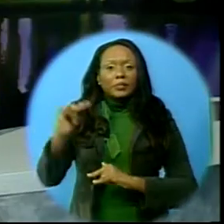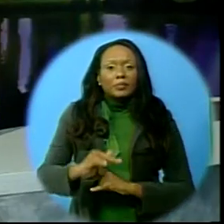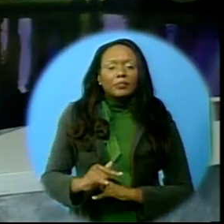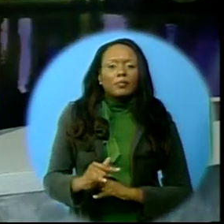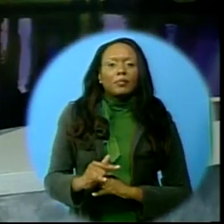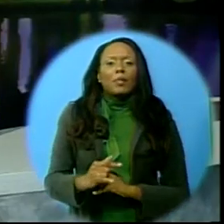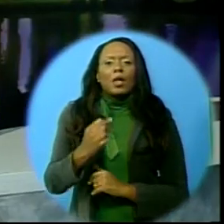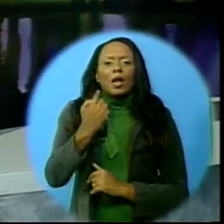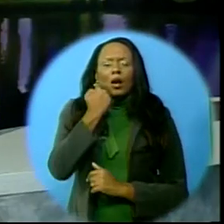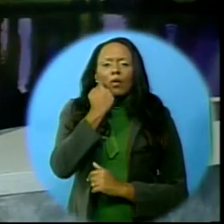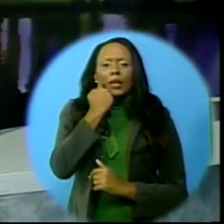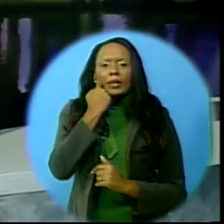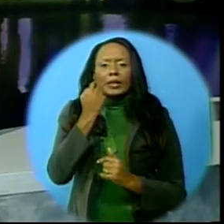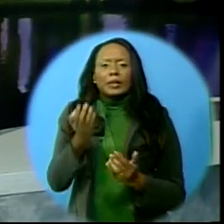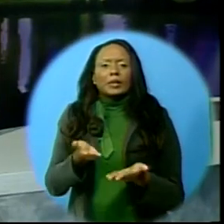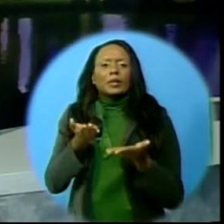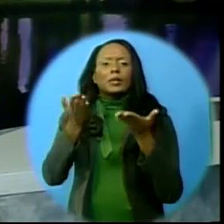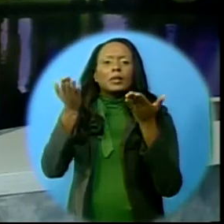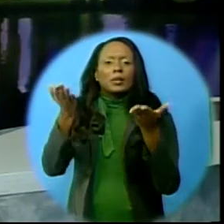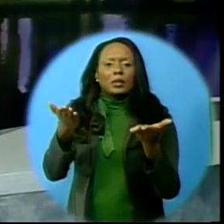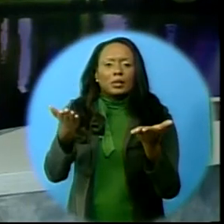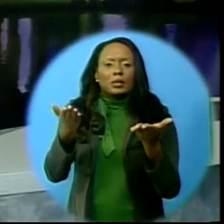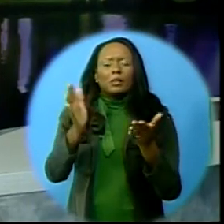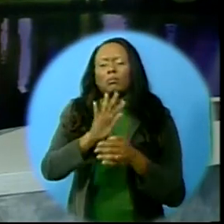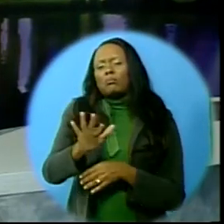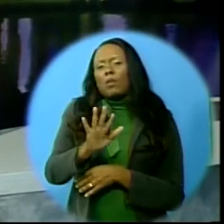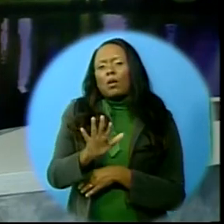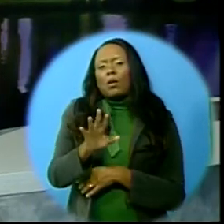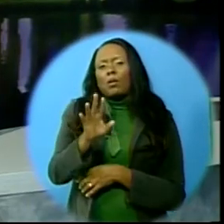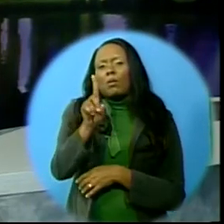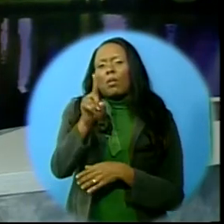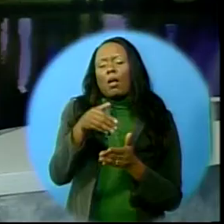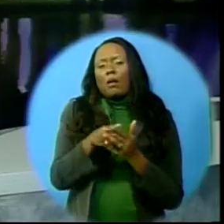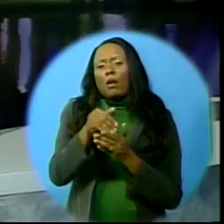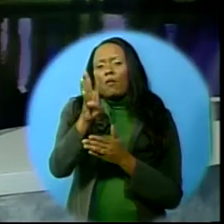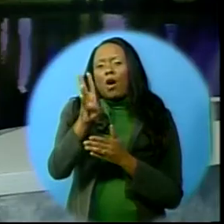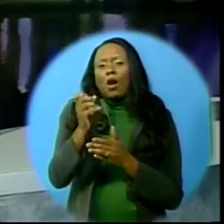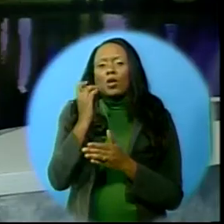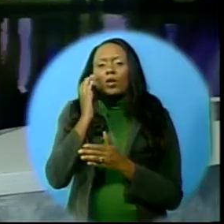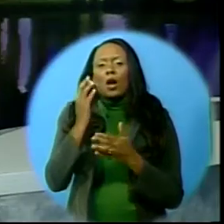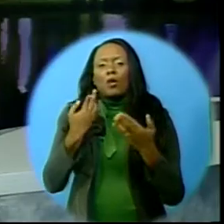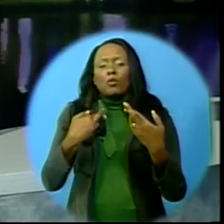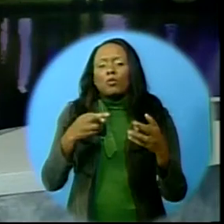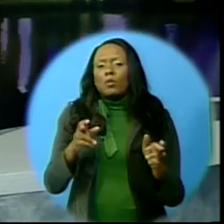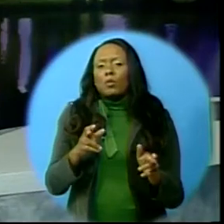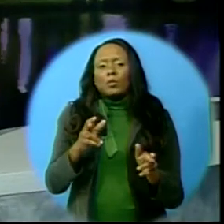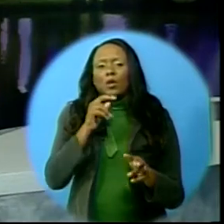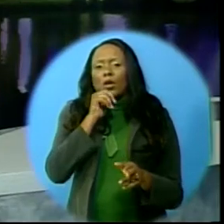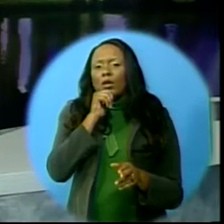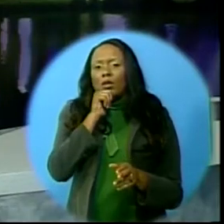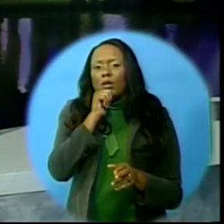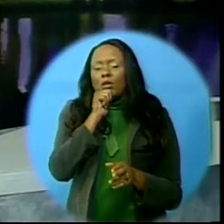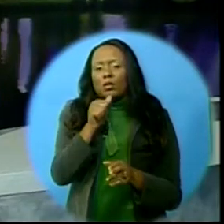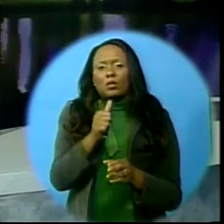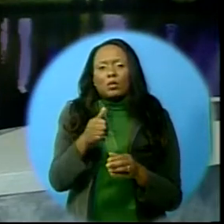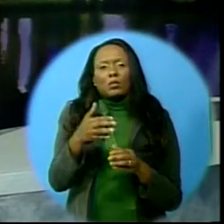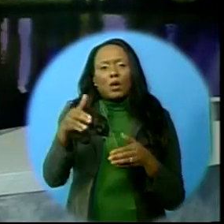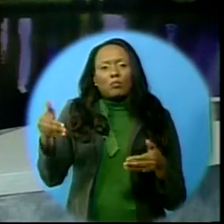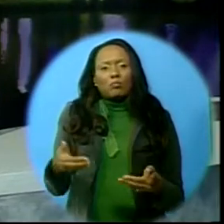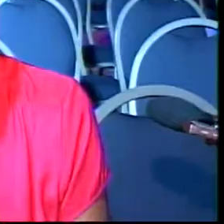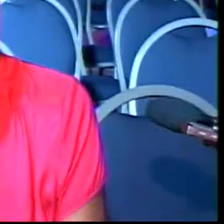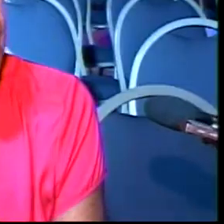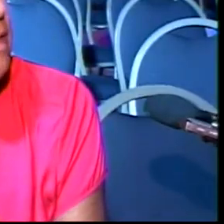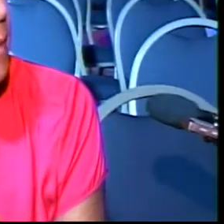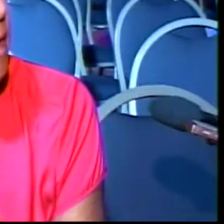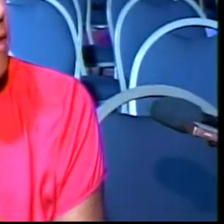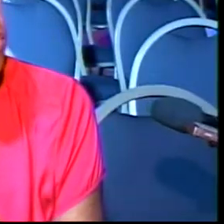airlift. It was revealed recently in the Senate that around 1,400 hotel rooms were out of circulation. Obviously, you've